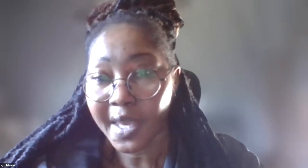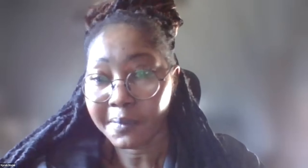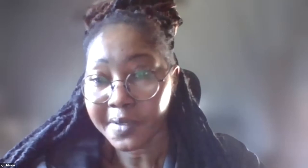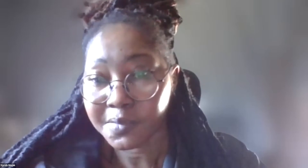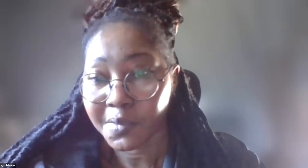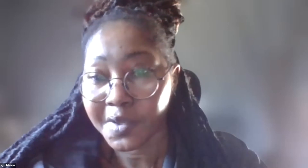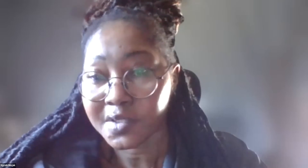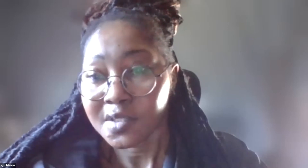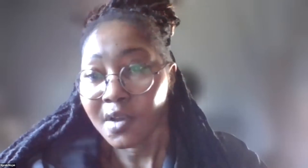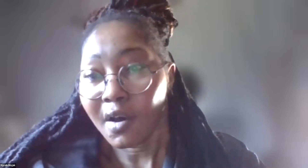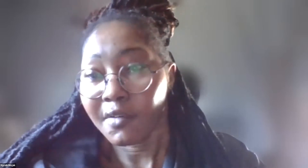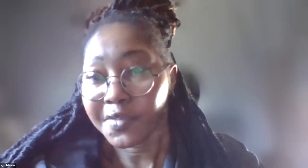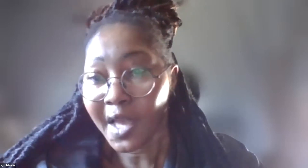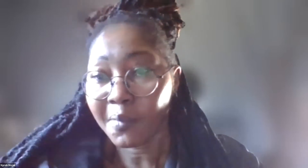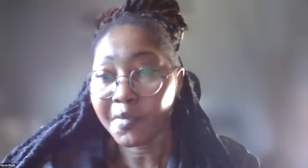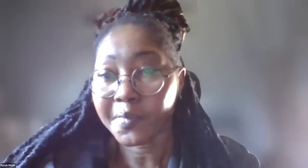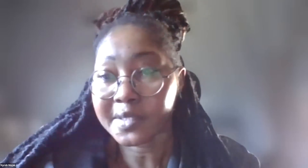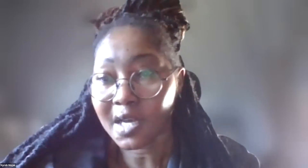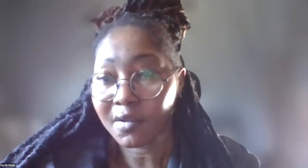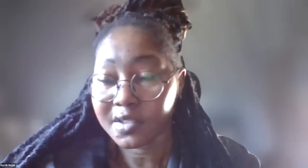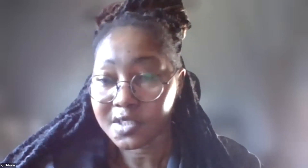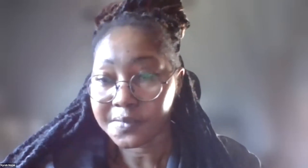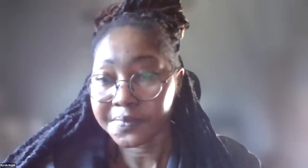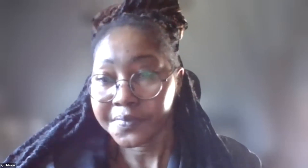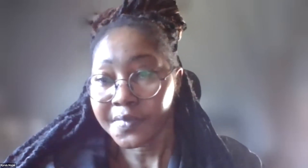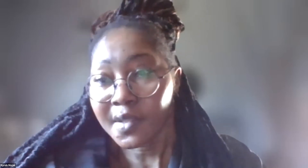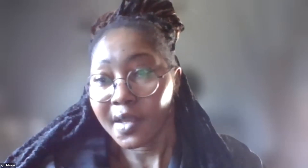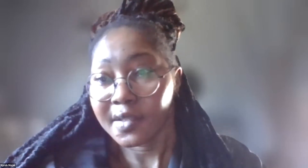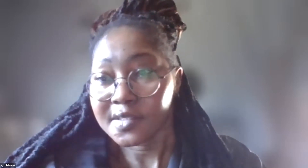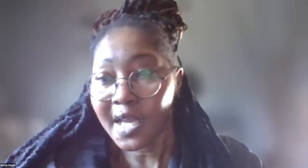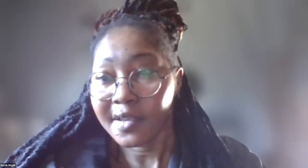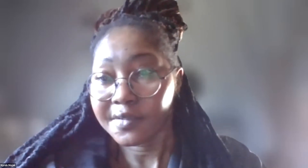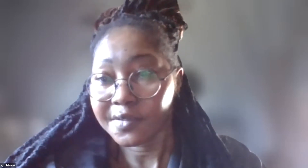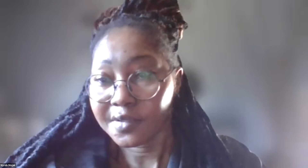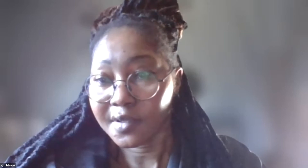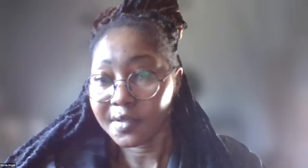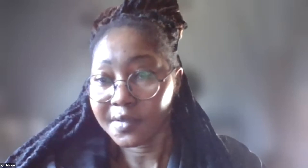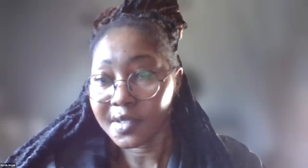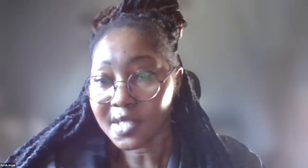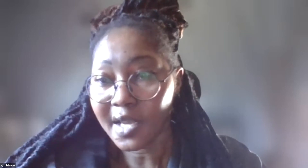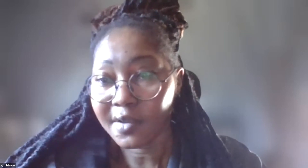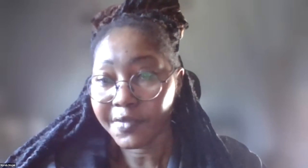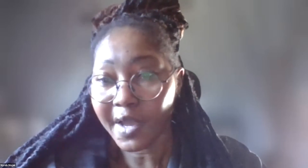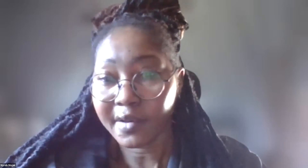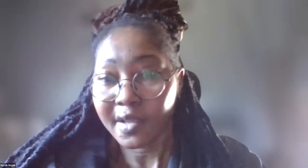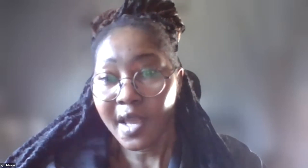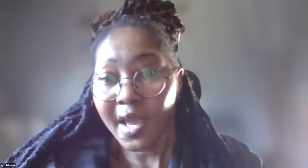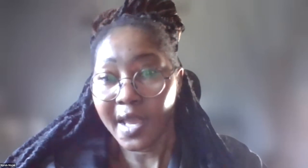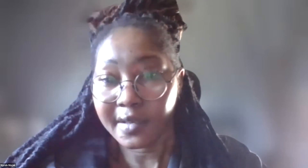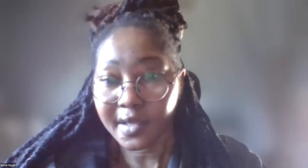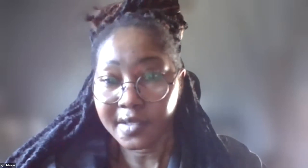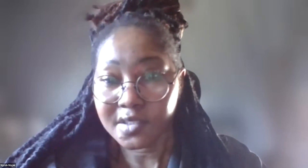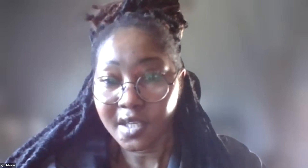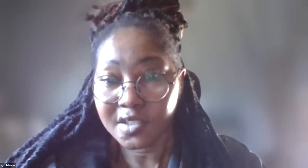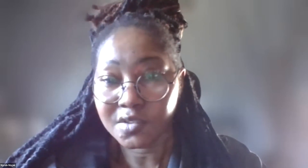only became possible because of the help of my psychologist. And the psych found